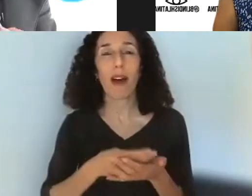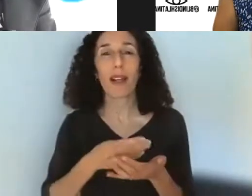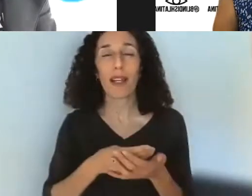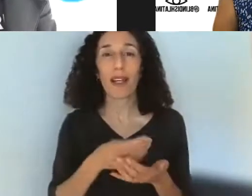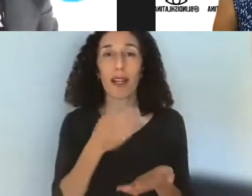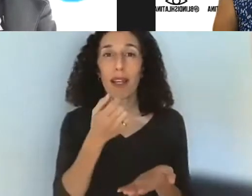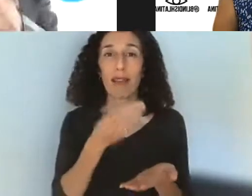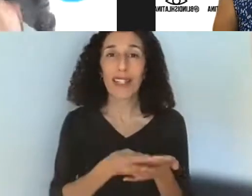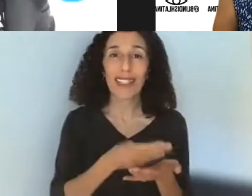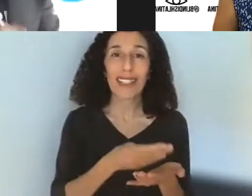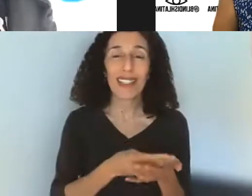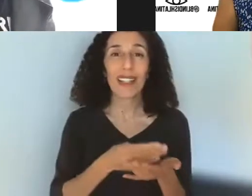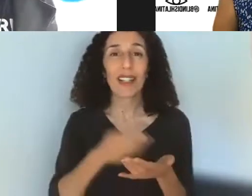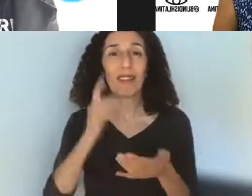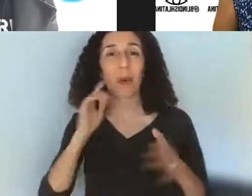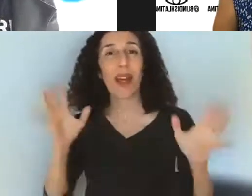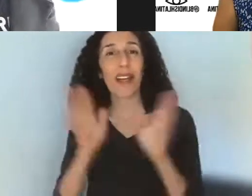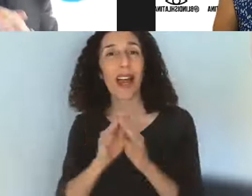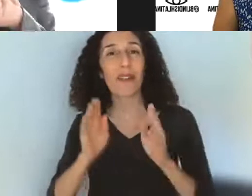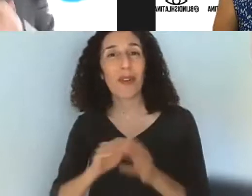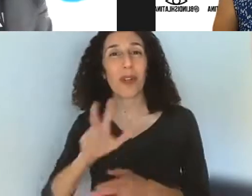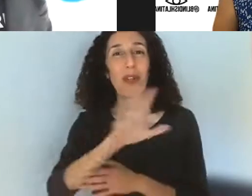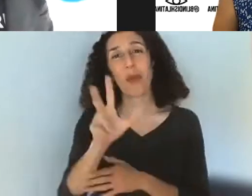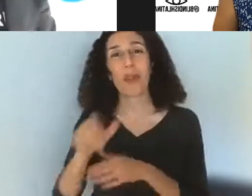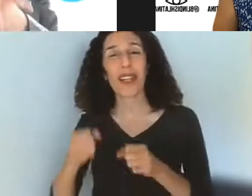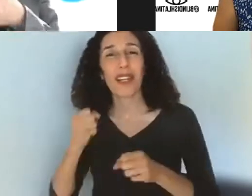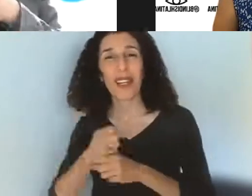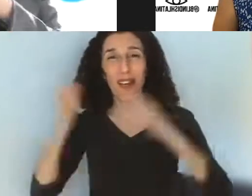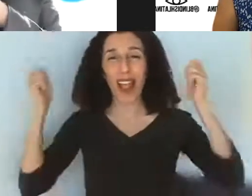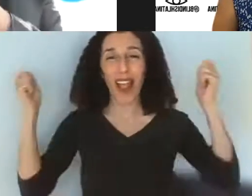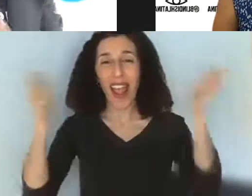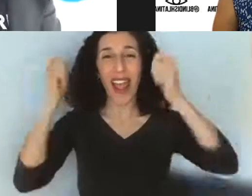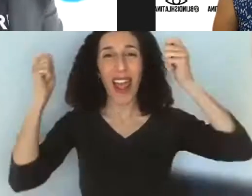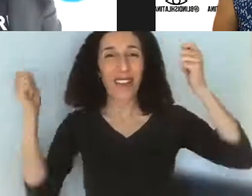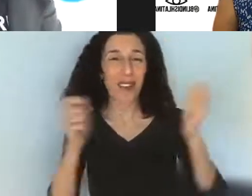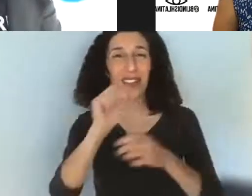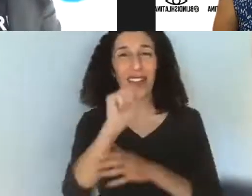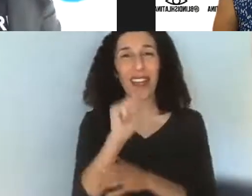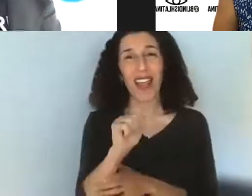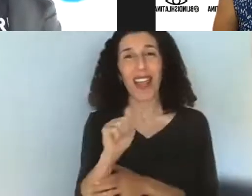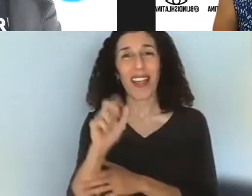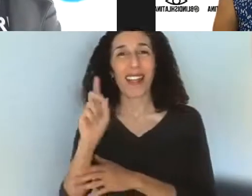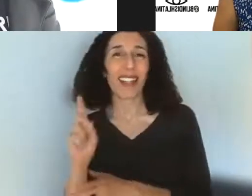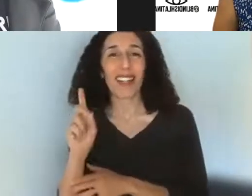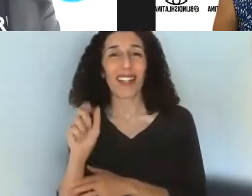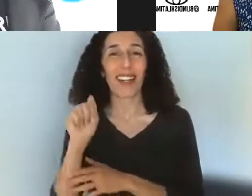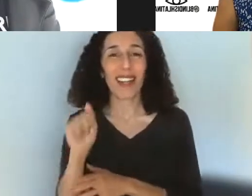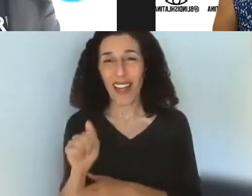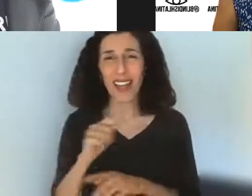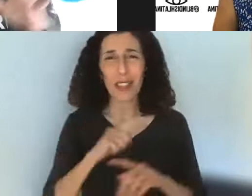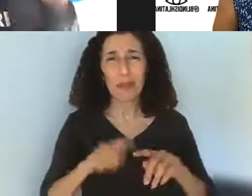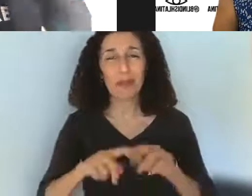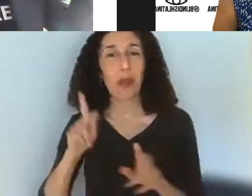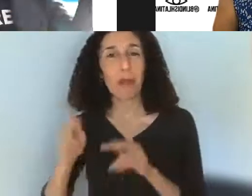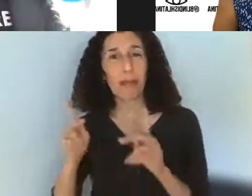Americans with Disabilities Act 31st anniversary. We have a team of 11 people working on this. I